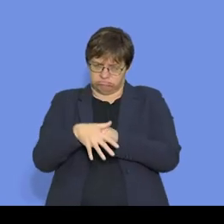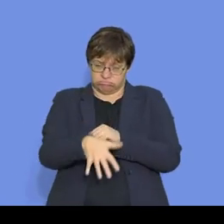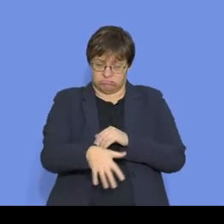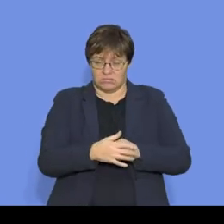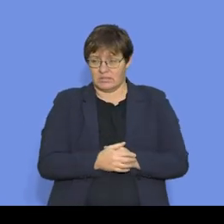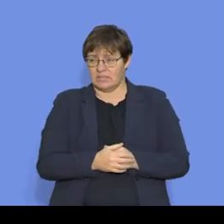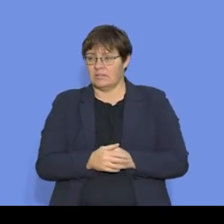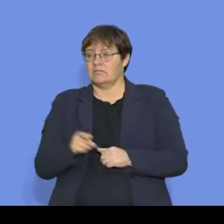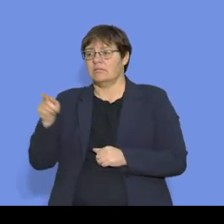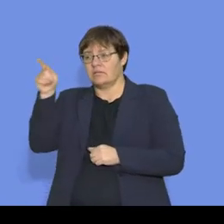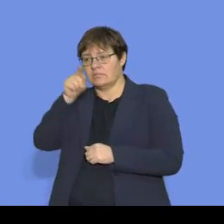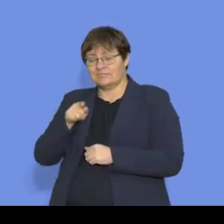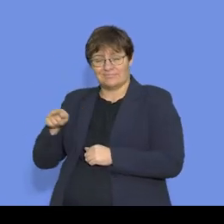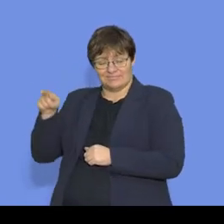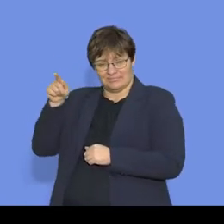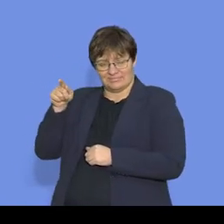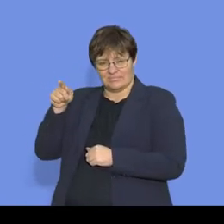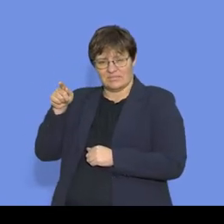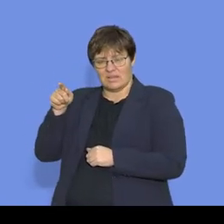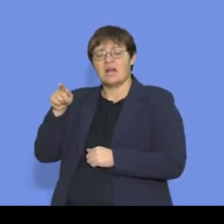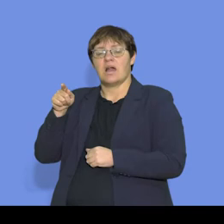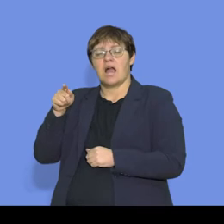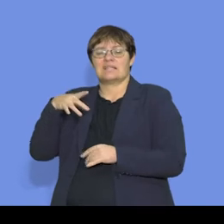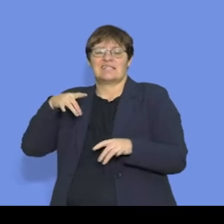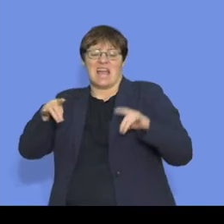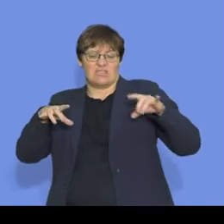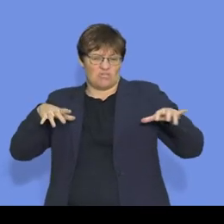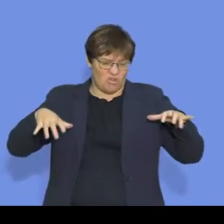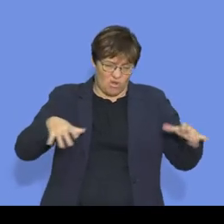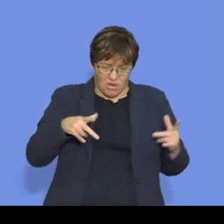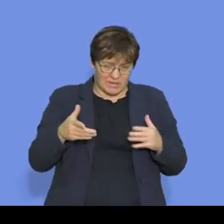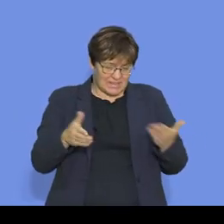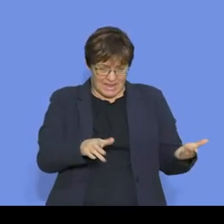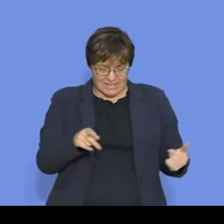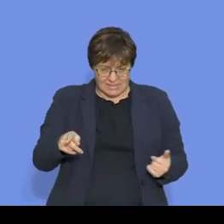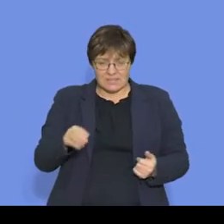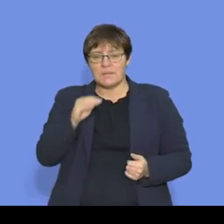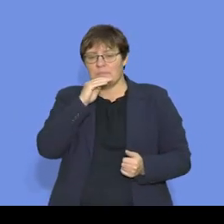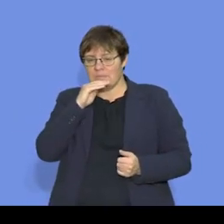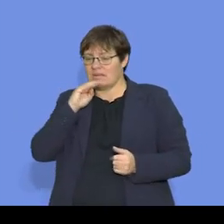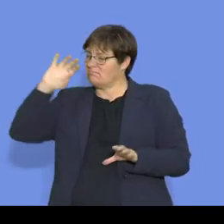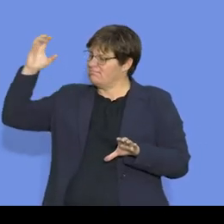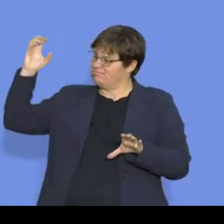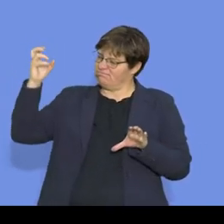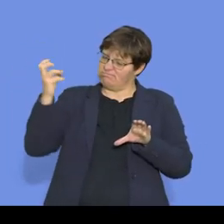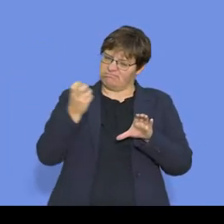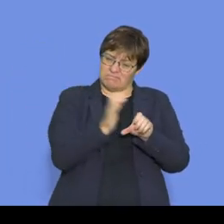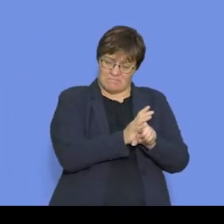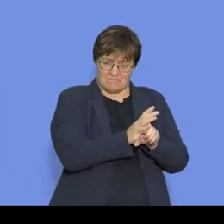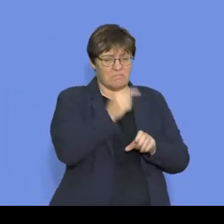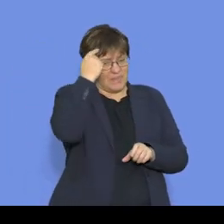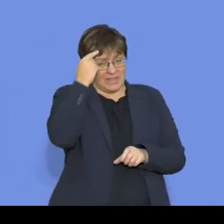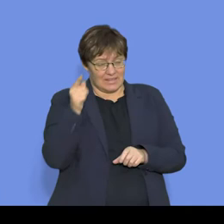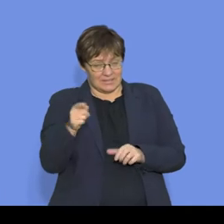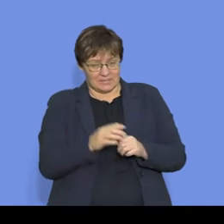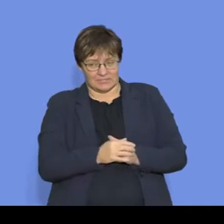was a volcanic eruption. And then this was the one that killed off the dinosaurs, they think was the